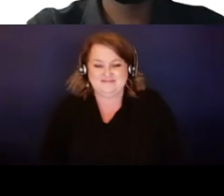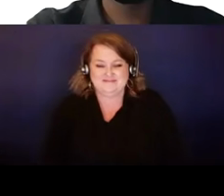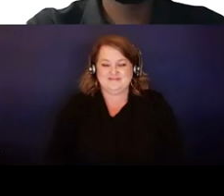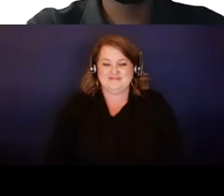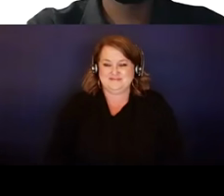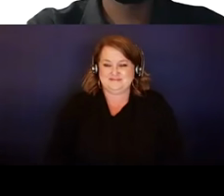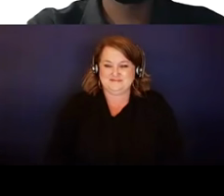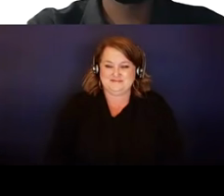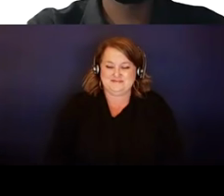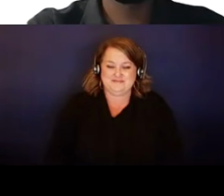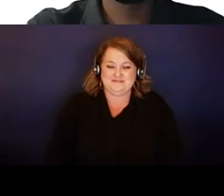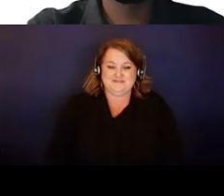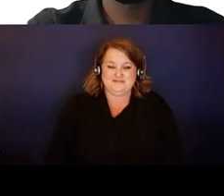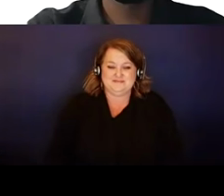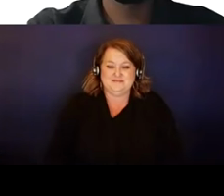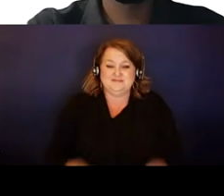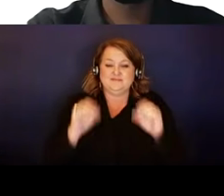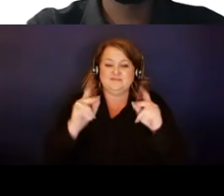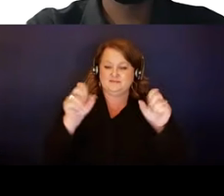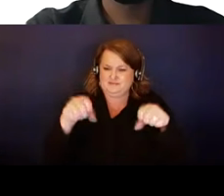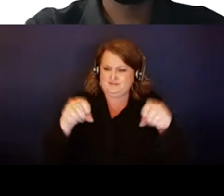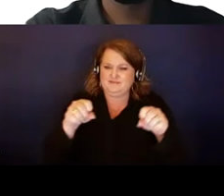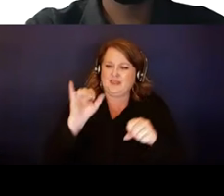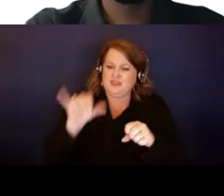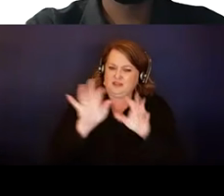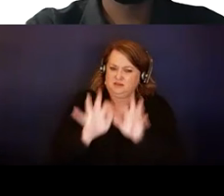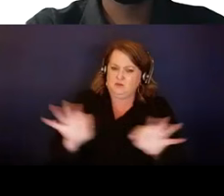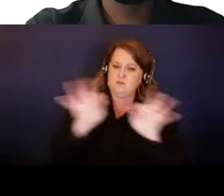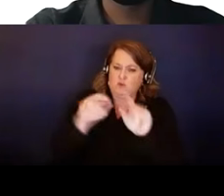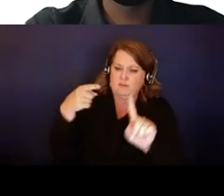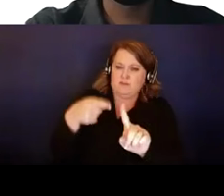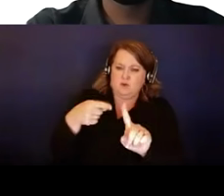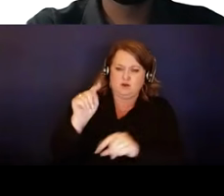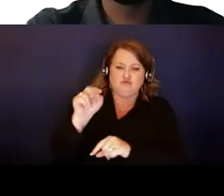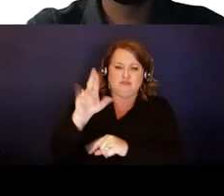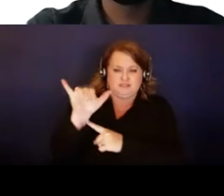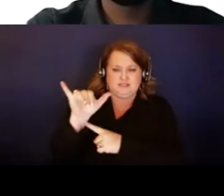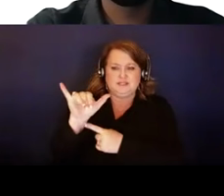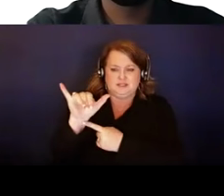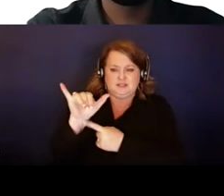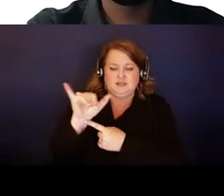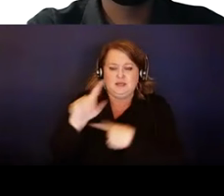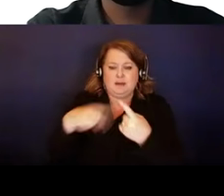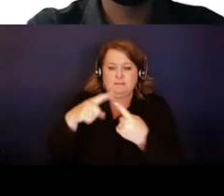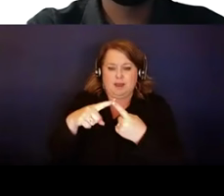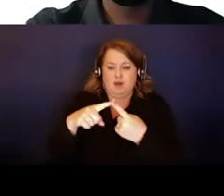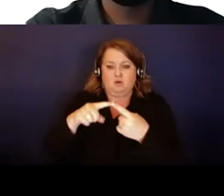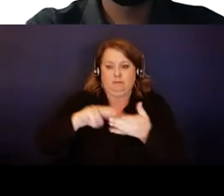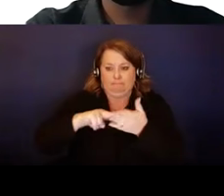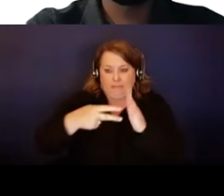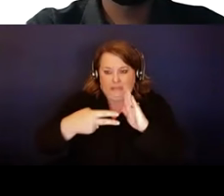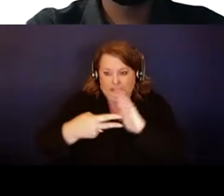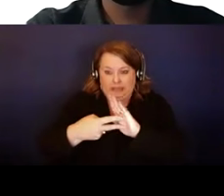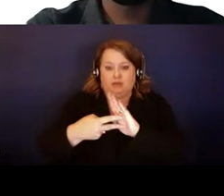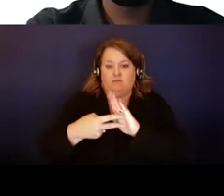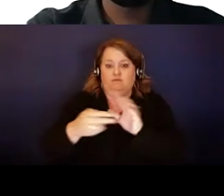Perfect. Thanks, Jill. Yeah, so that was a really important point that you made, Tracy, about having really meaningful partnerships at